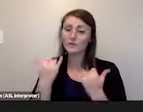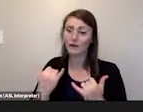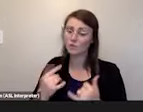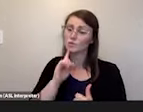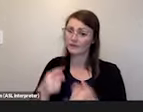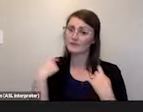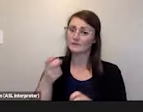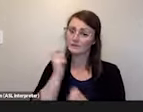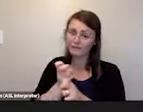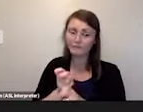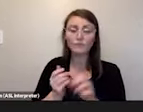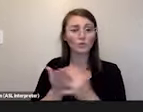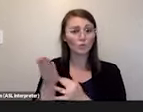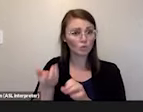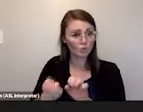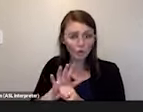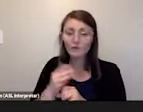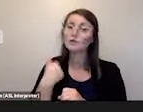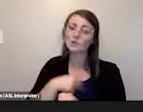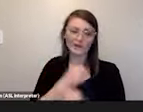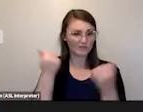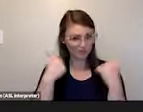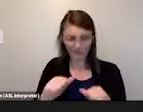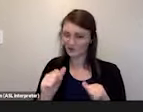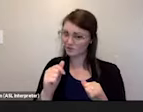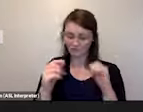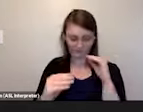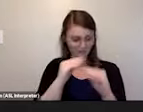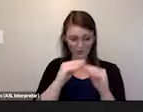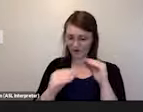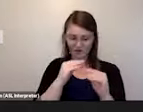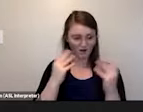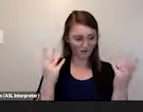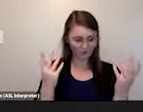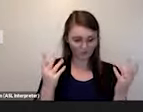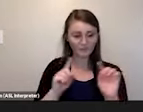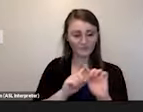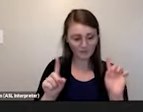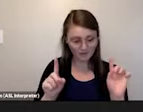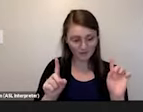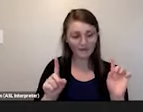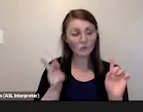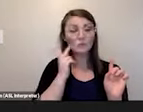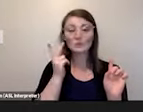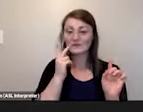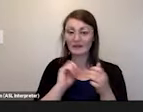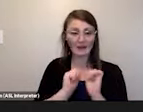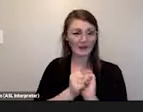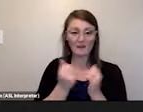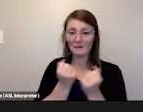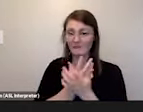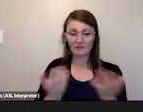feeling out over time and seeing how it goes. I mean, that's what we're going to do, is just see how things go and